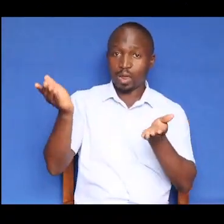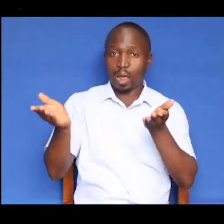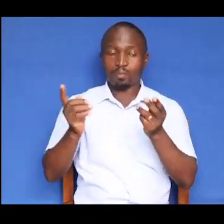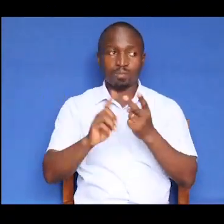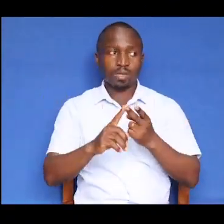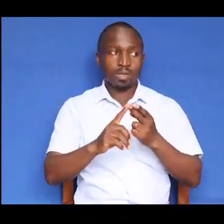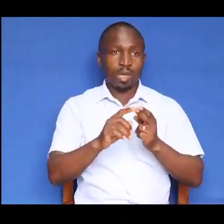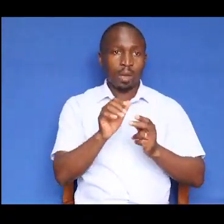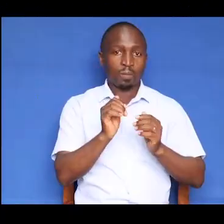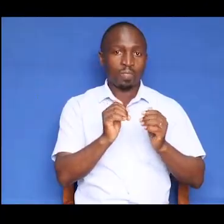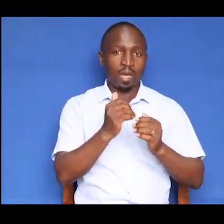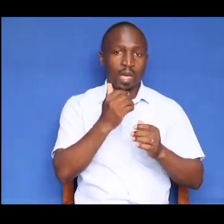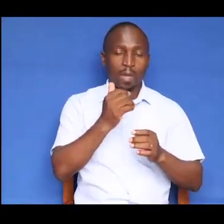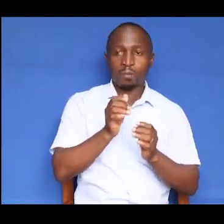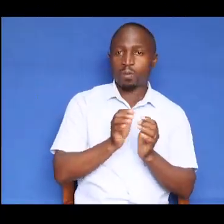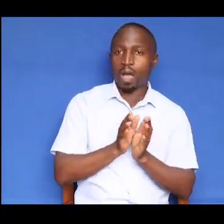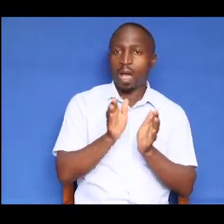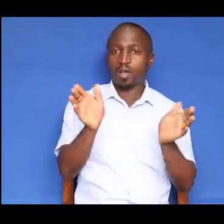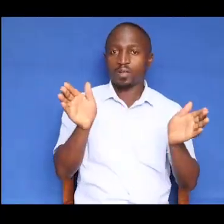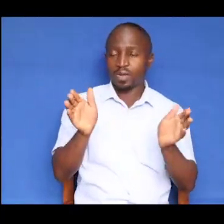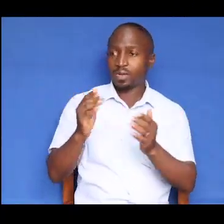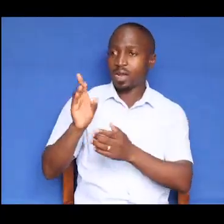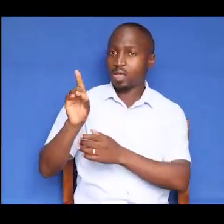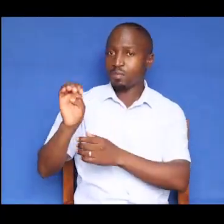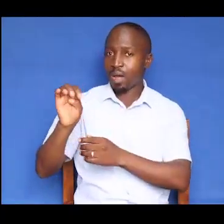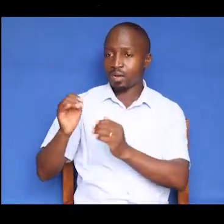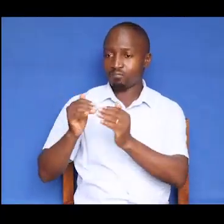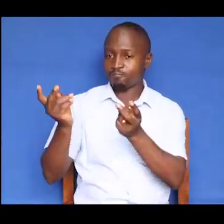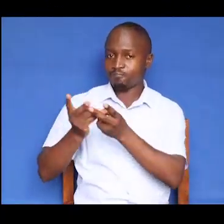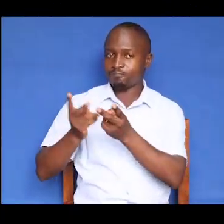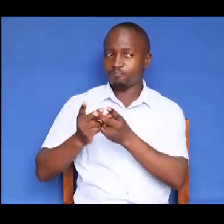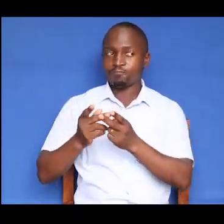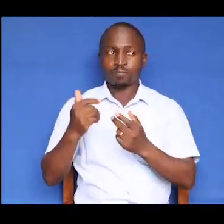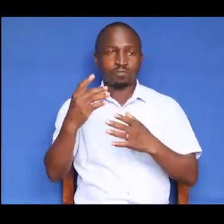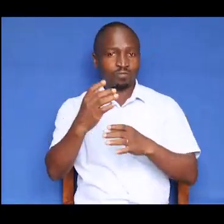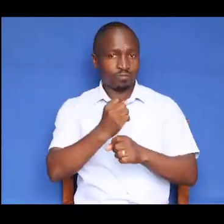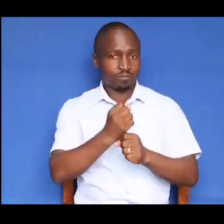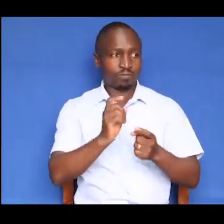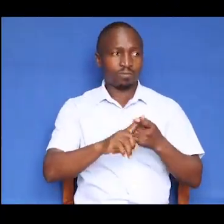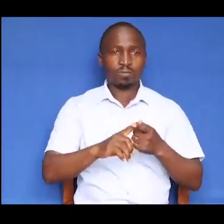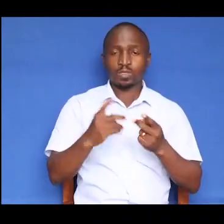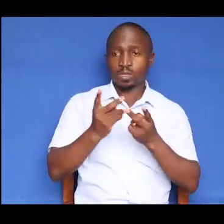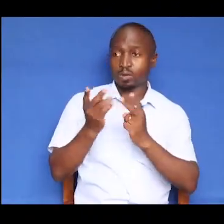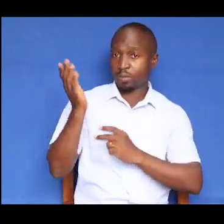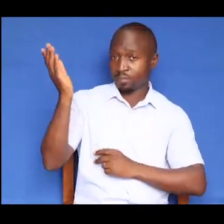is represent level of income, equal to C plus I plus G